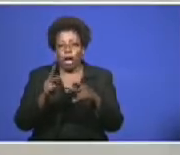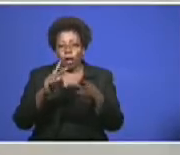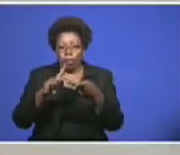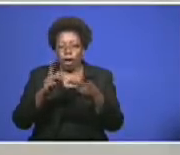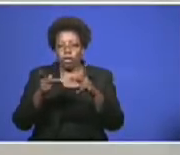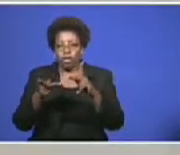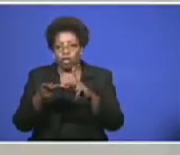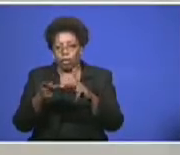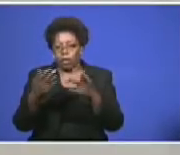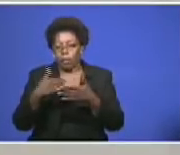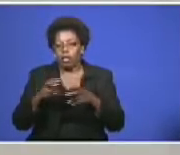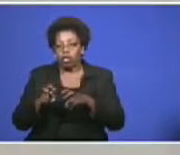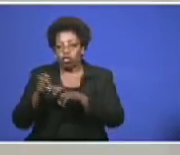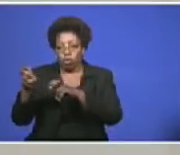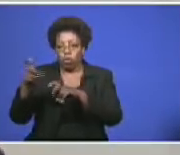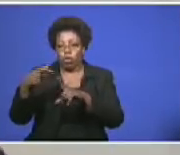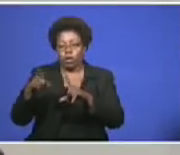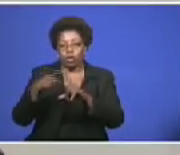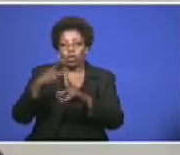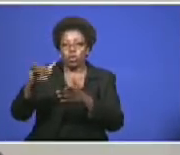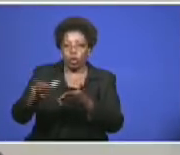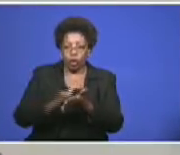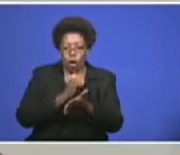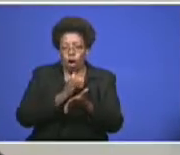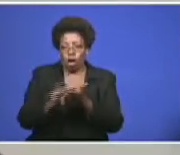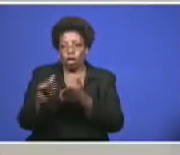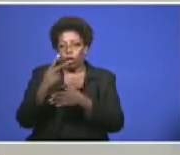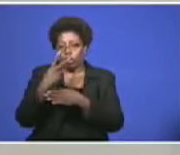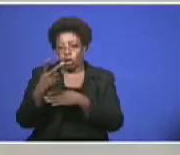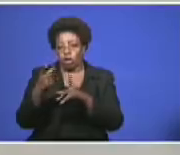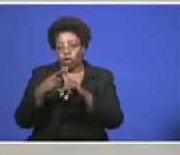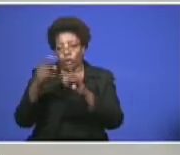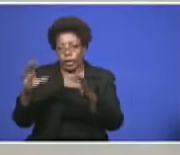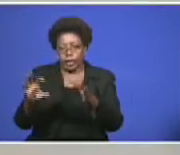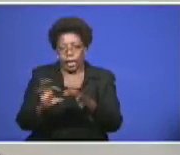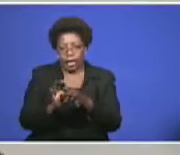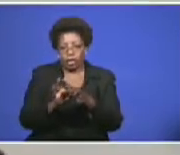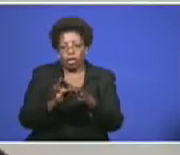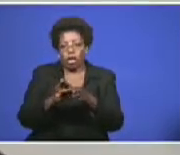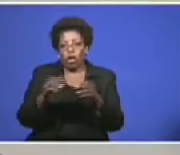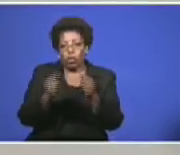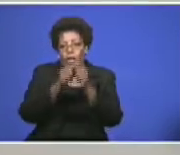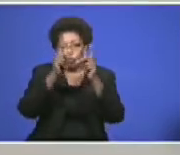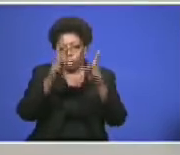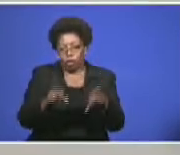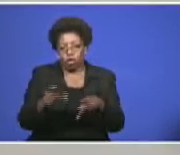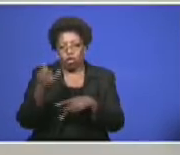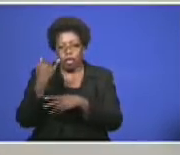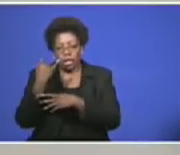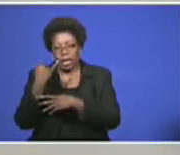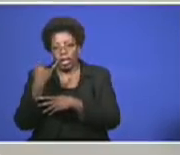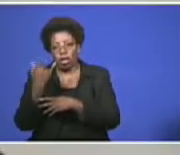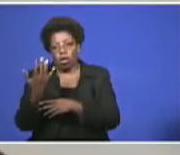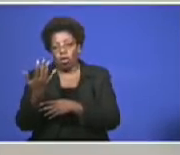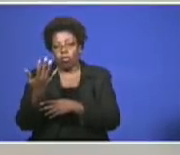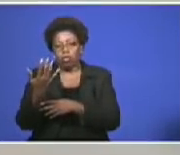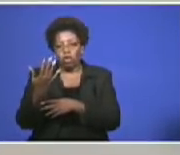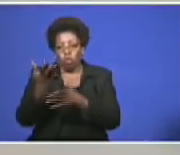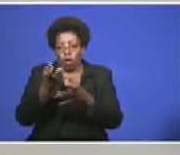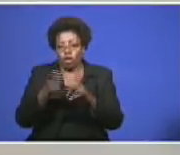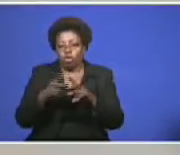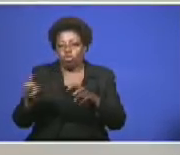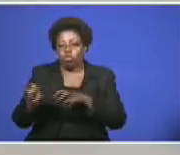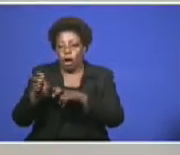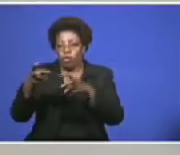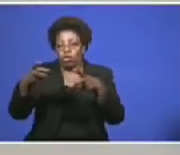most recent trip to New York, we sought to connect with persons who indicated prior to travel that they wanted to